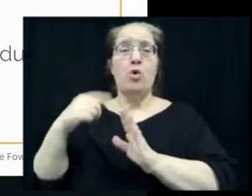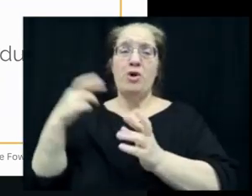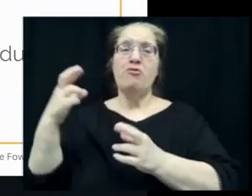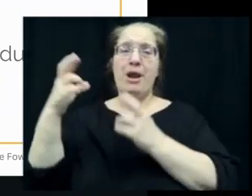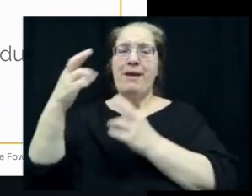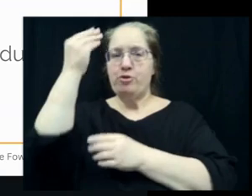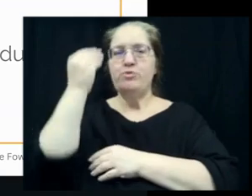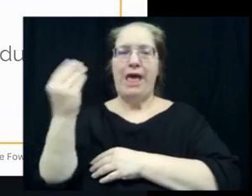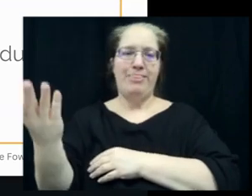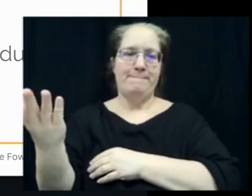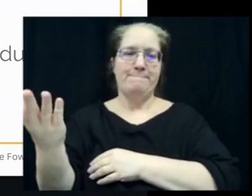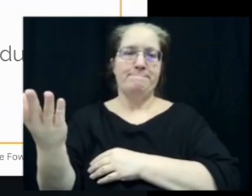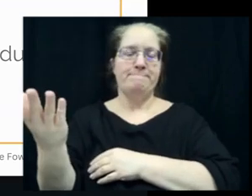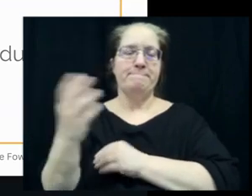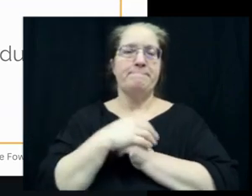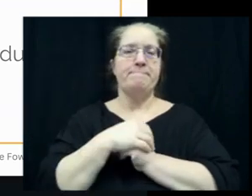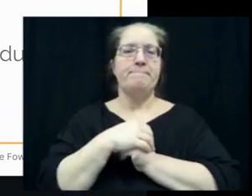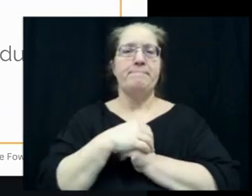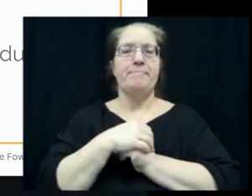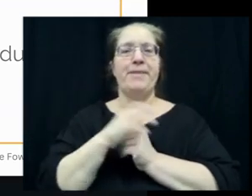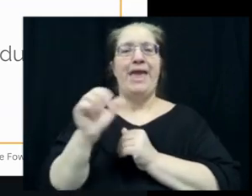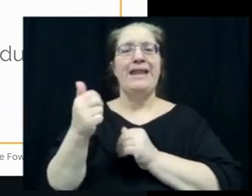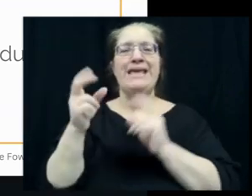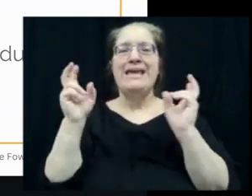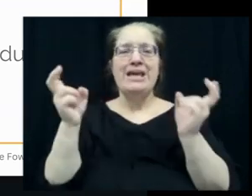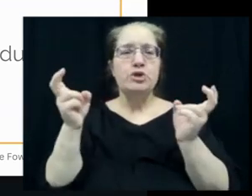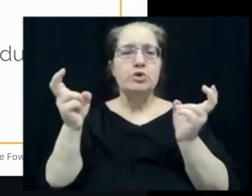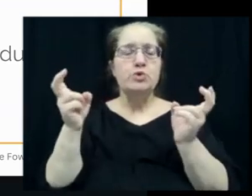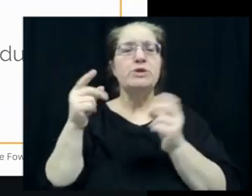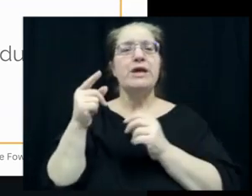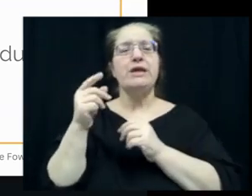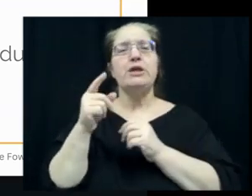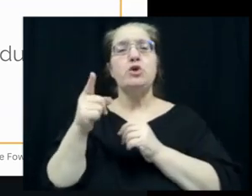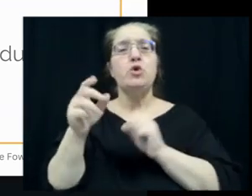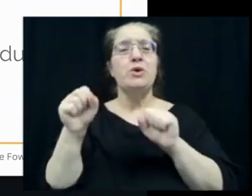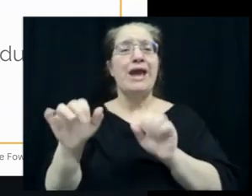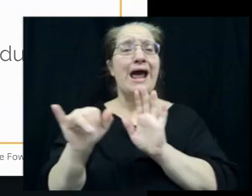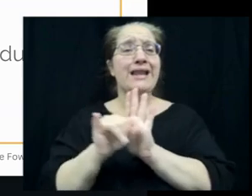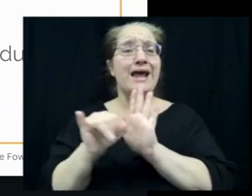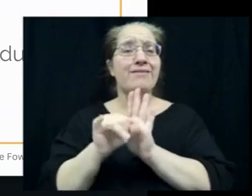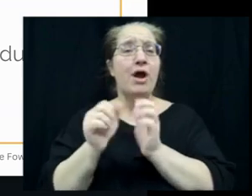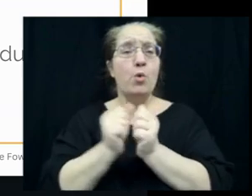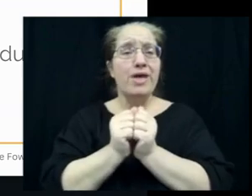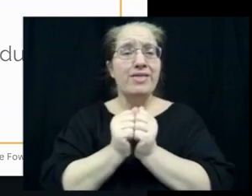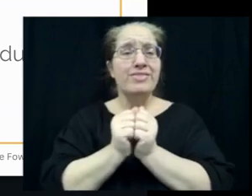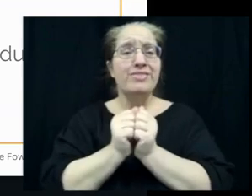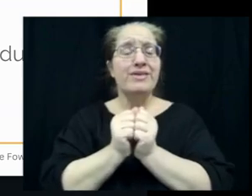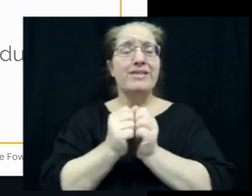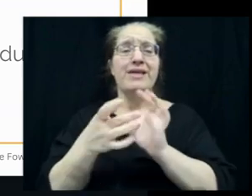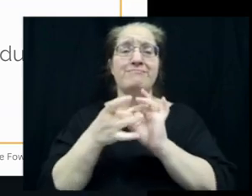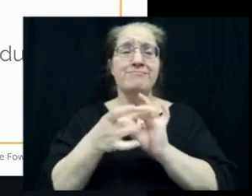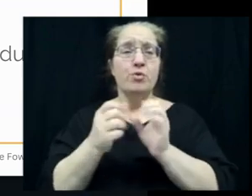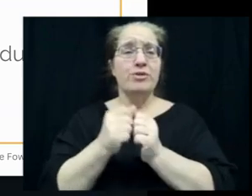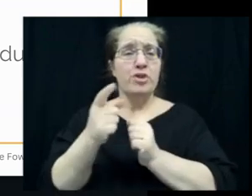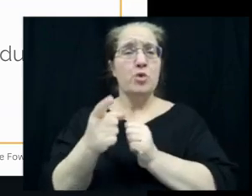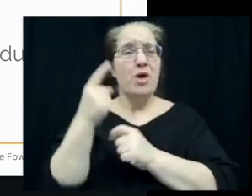here. Any of these that are issues that you can identify with, we want you to consider making